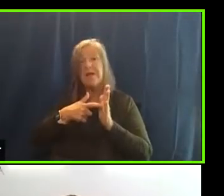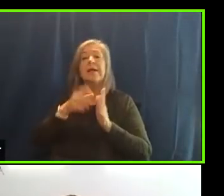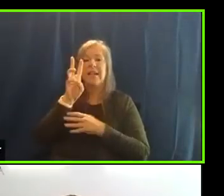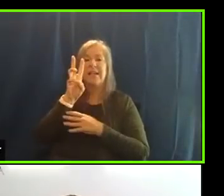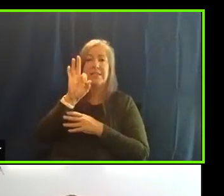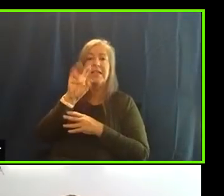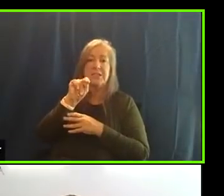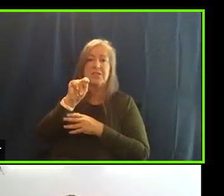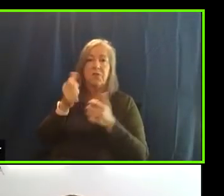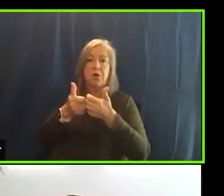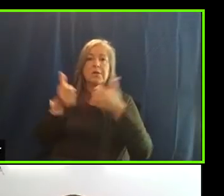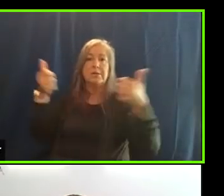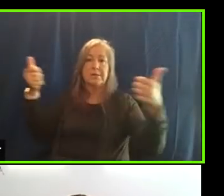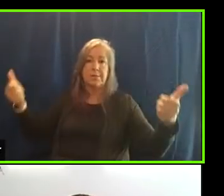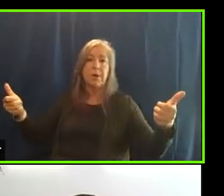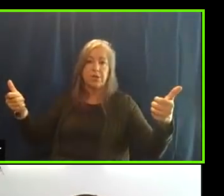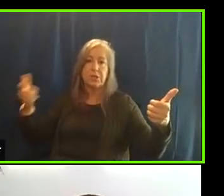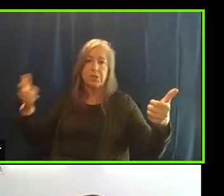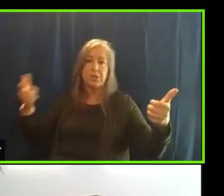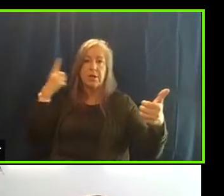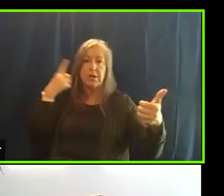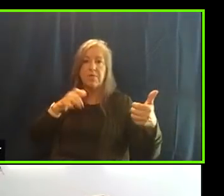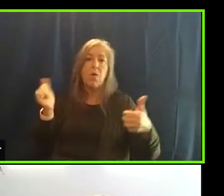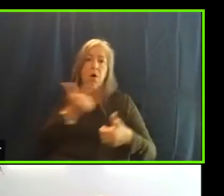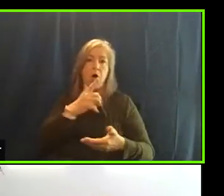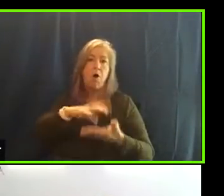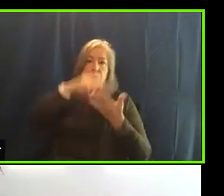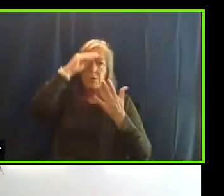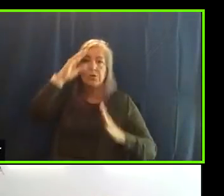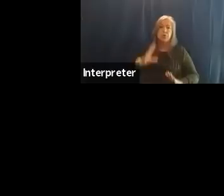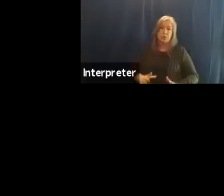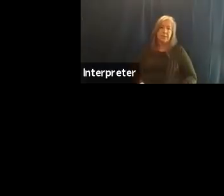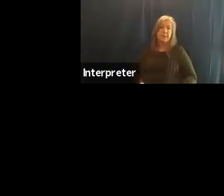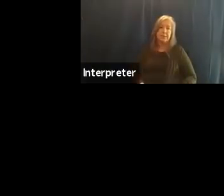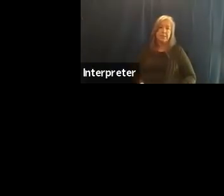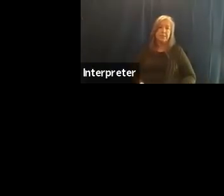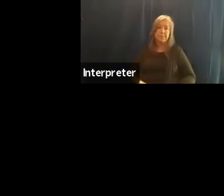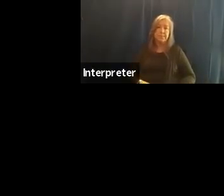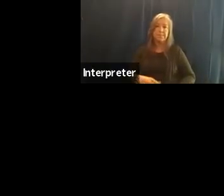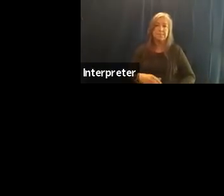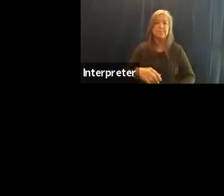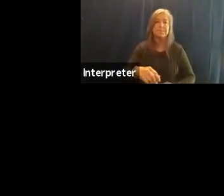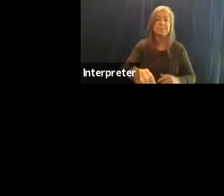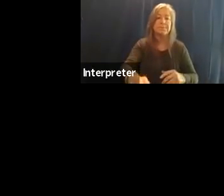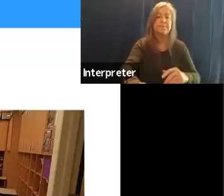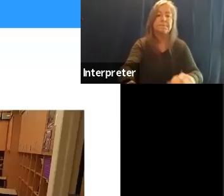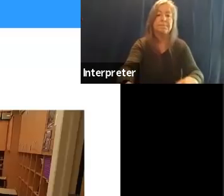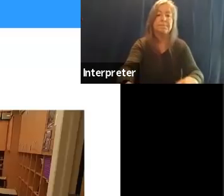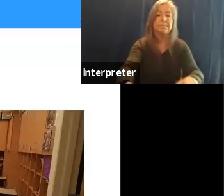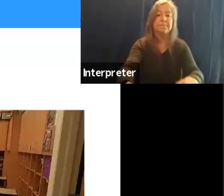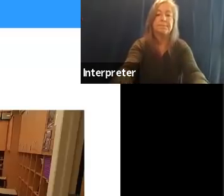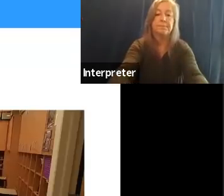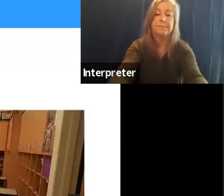Well, very good, thanks Phil. So we have staff back in buildings now.